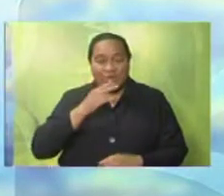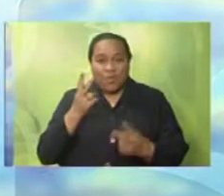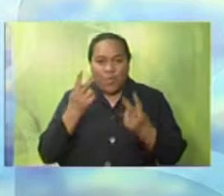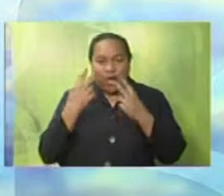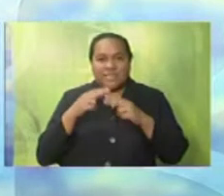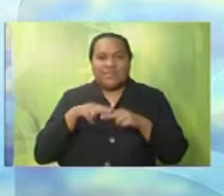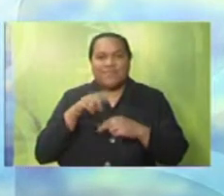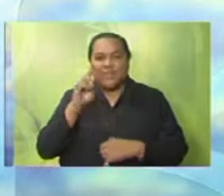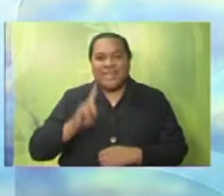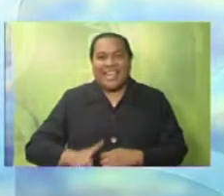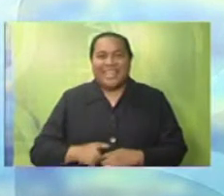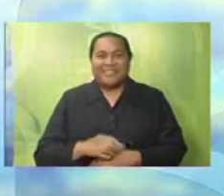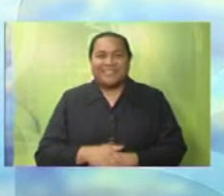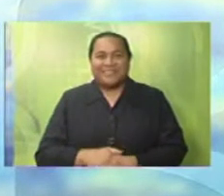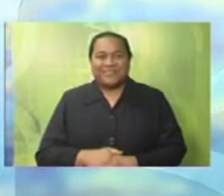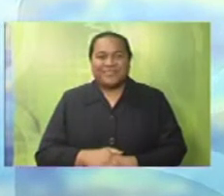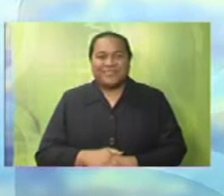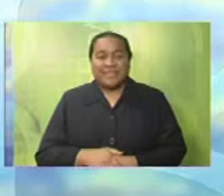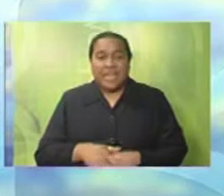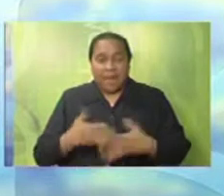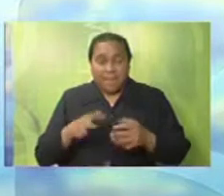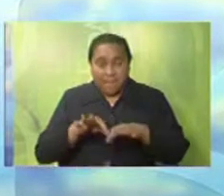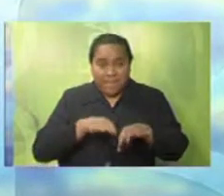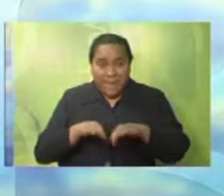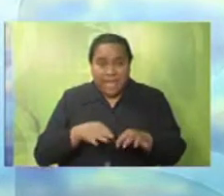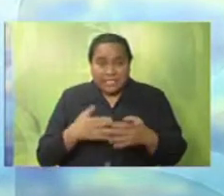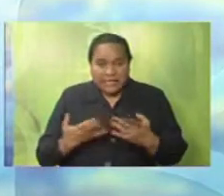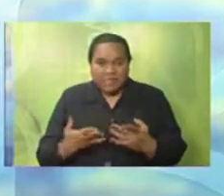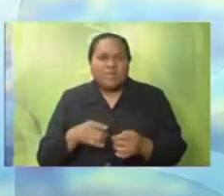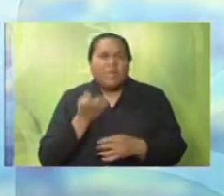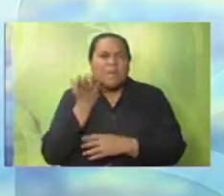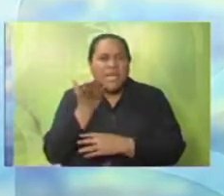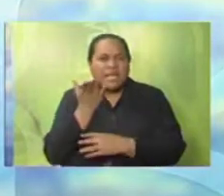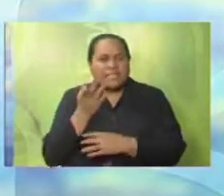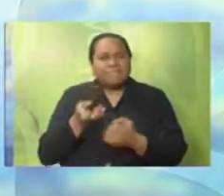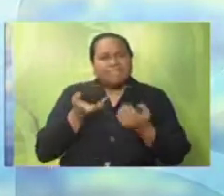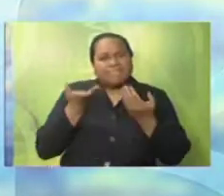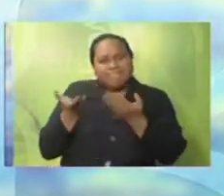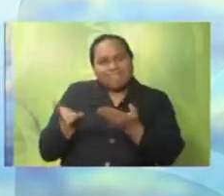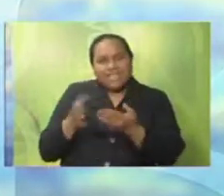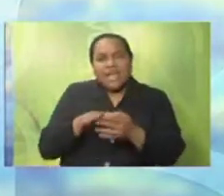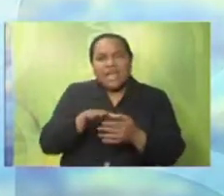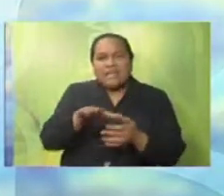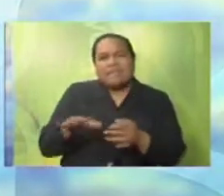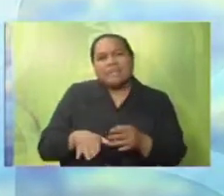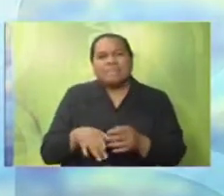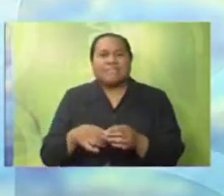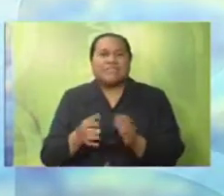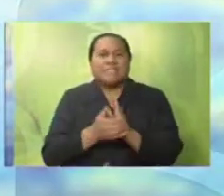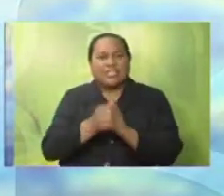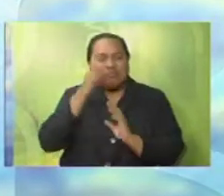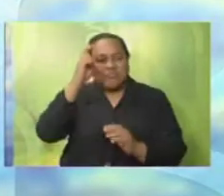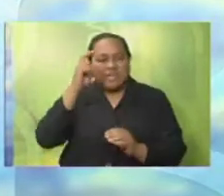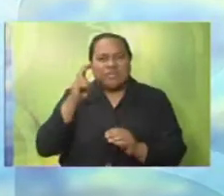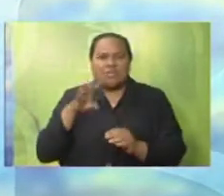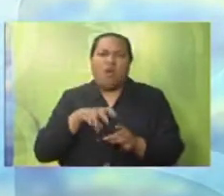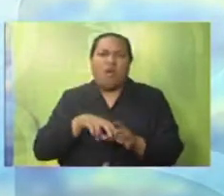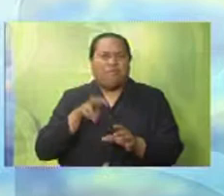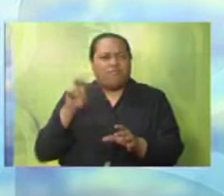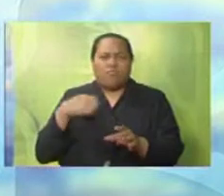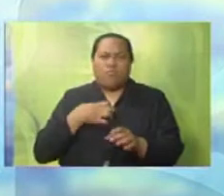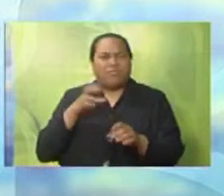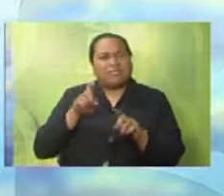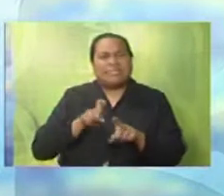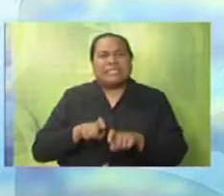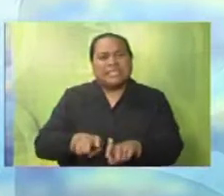Fiji Today. Plans are in place to get beggars started on vocational training programs and get them off the streets. The Ministry